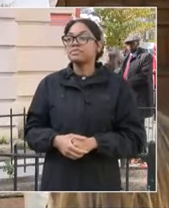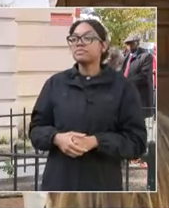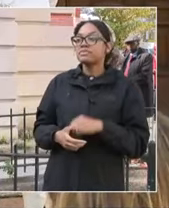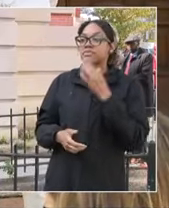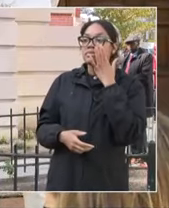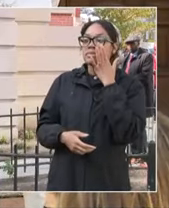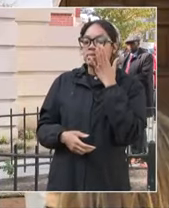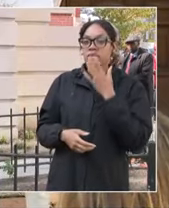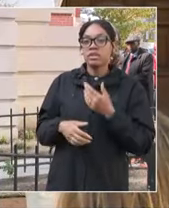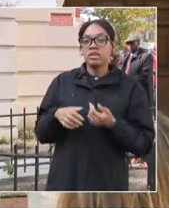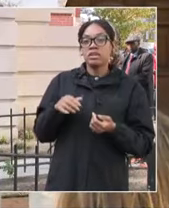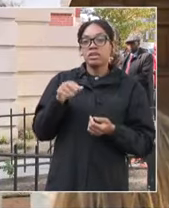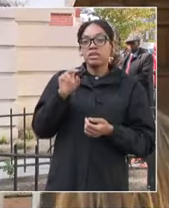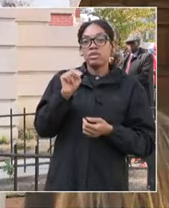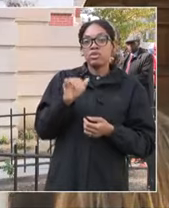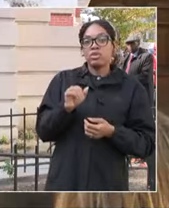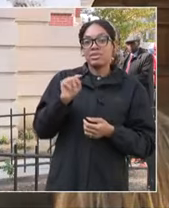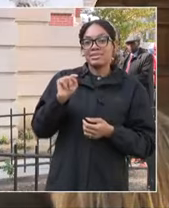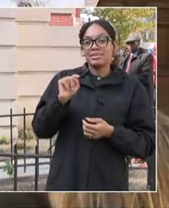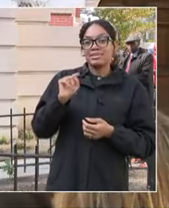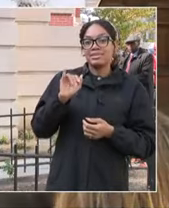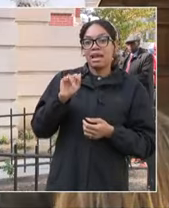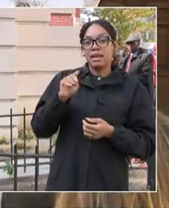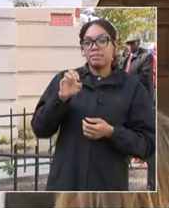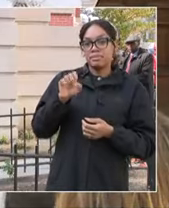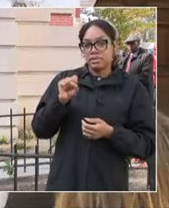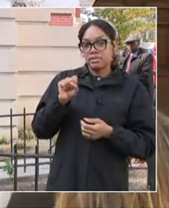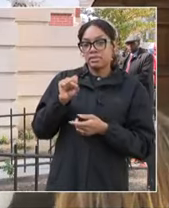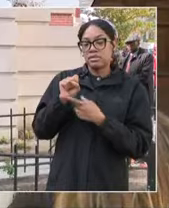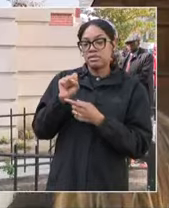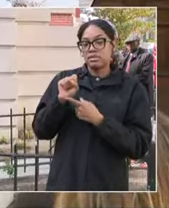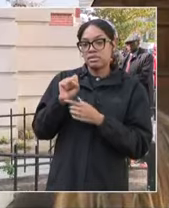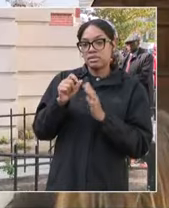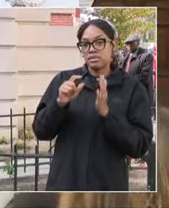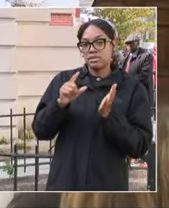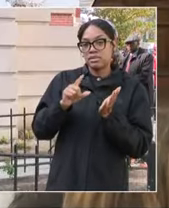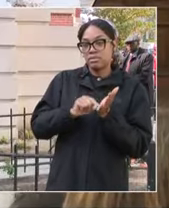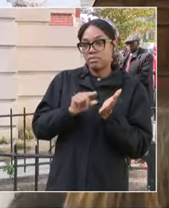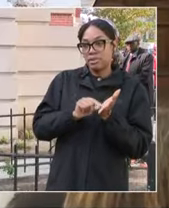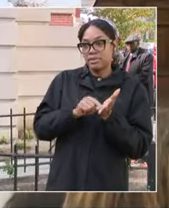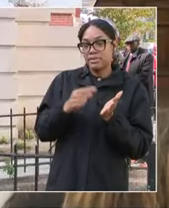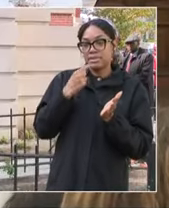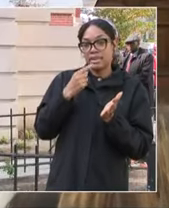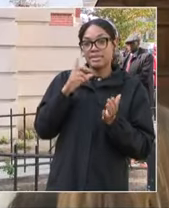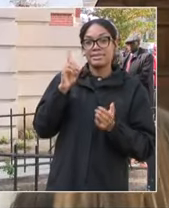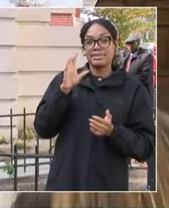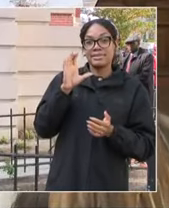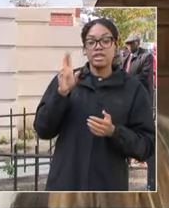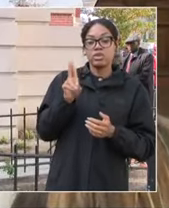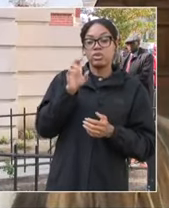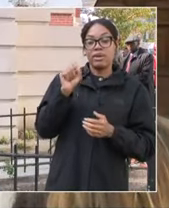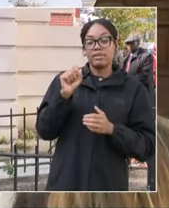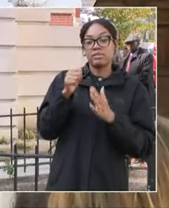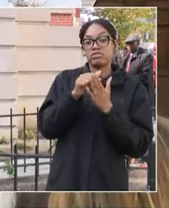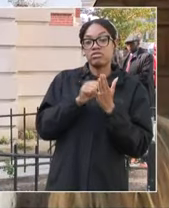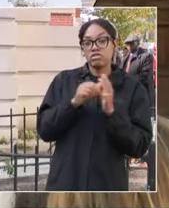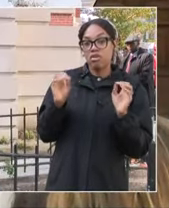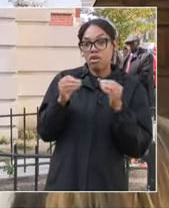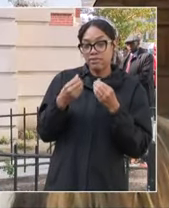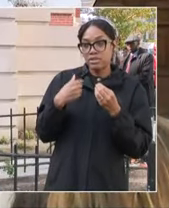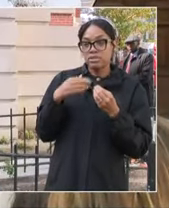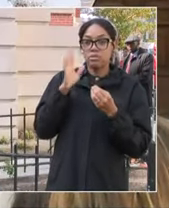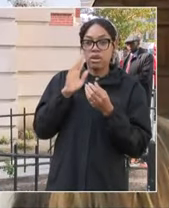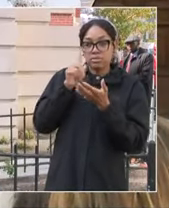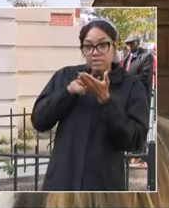the New York Times is reporting that the D.C. U.S. Attorney's Office has you under investigation. They're claiming